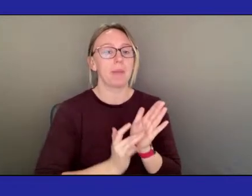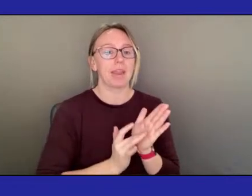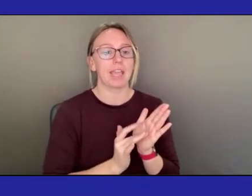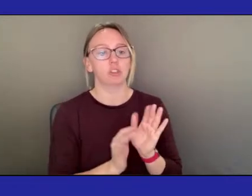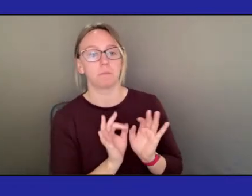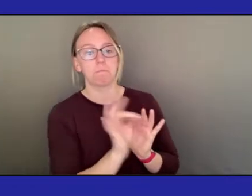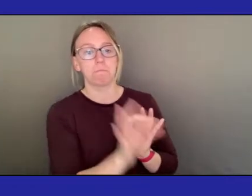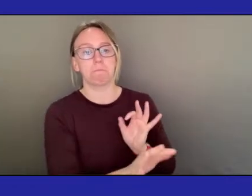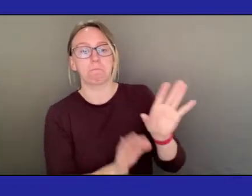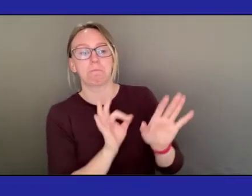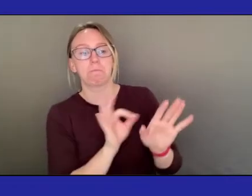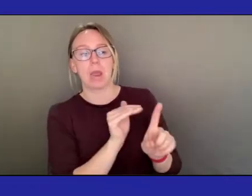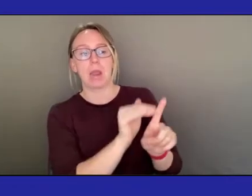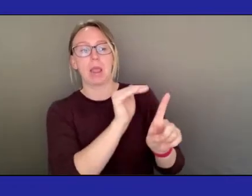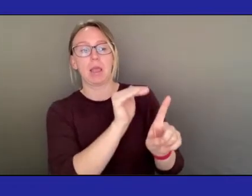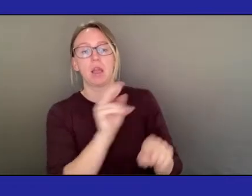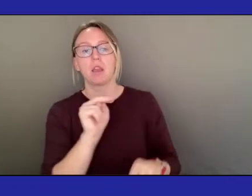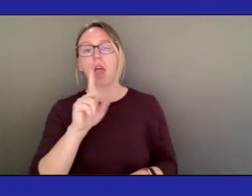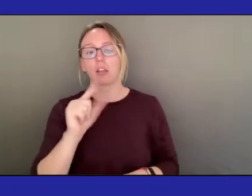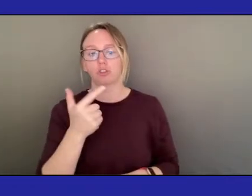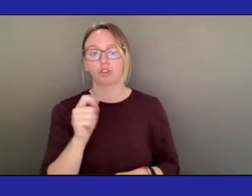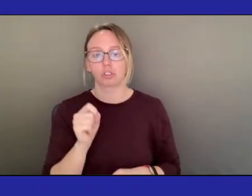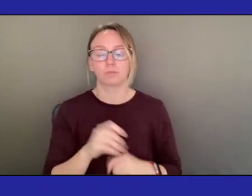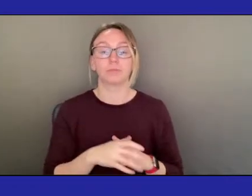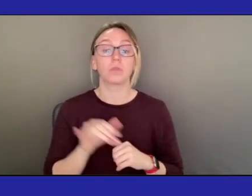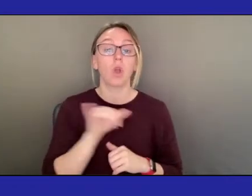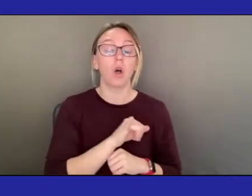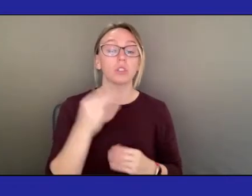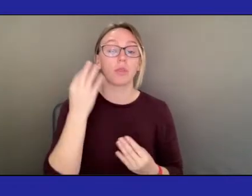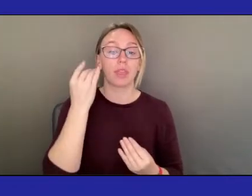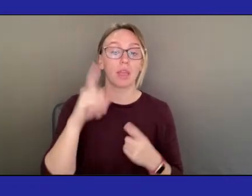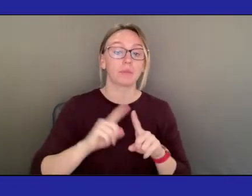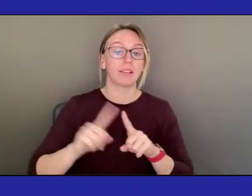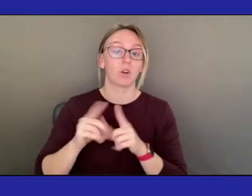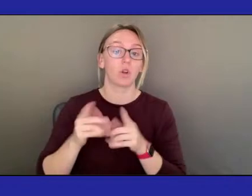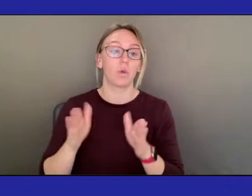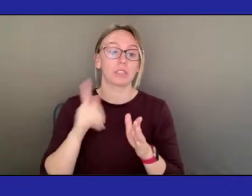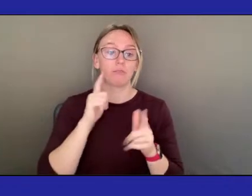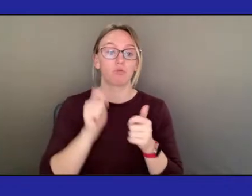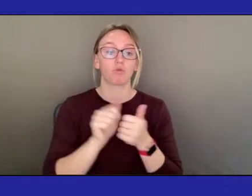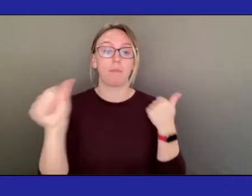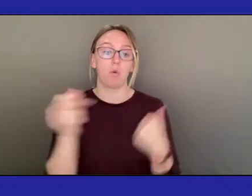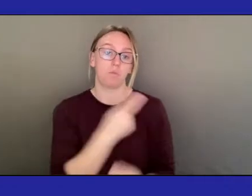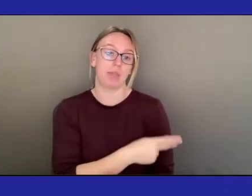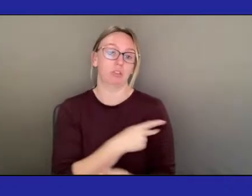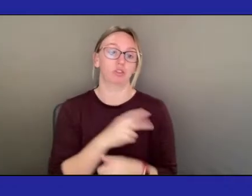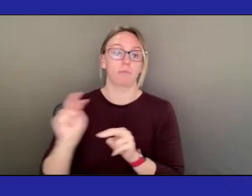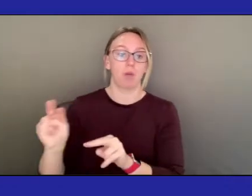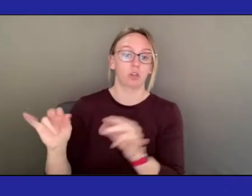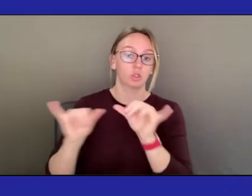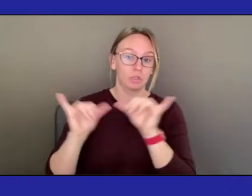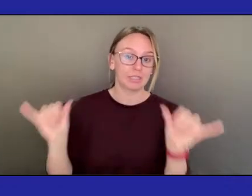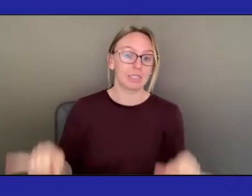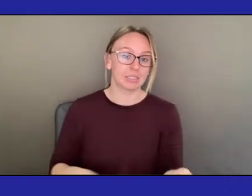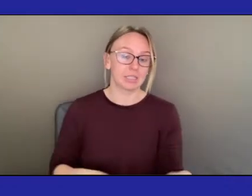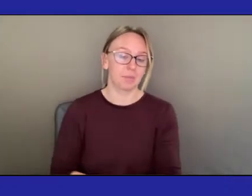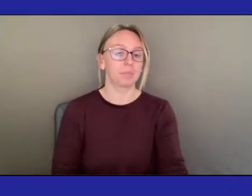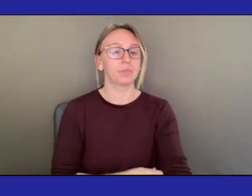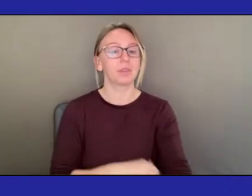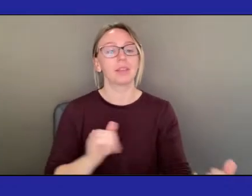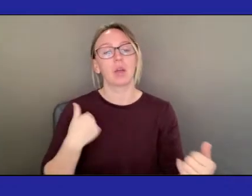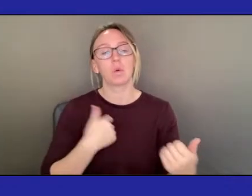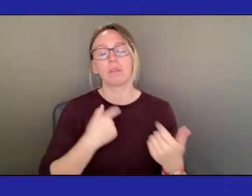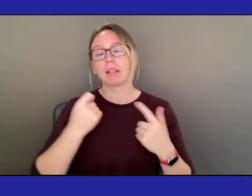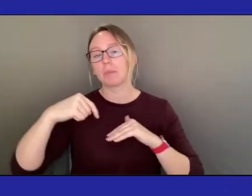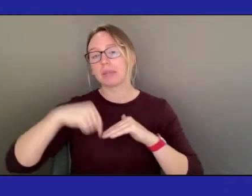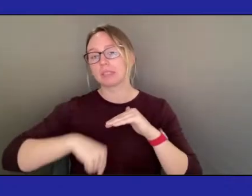also thinking about different ways of remote patient monitoring systems, which we've kind of delved into a little bit,